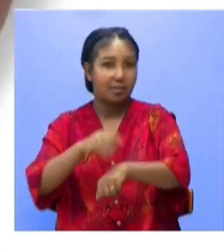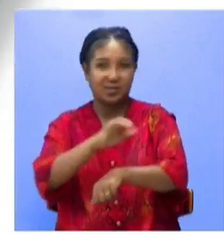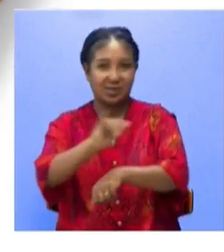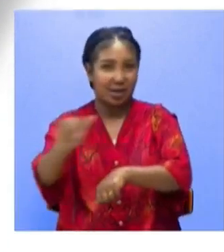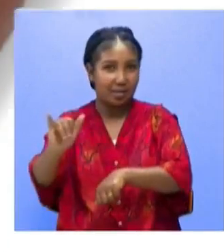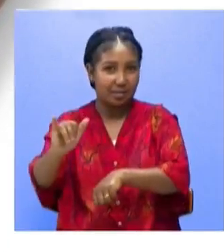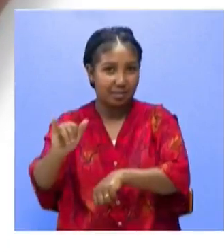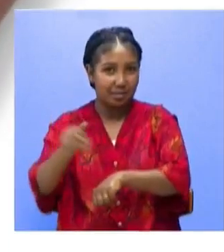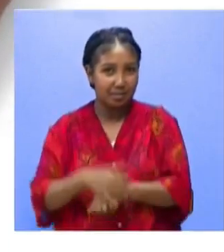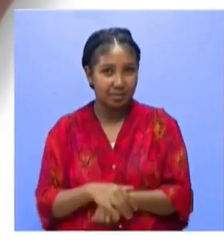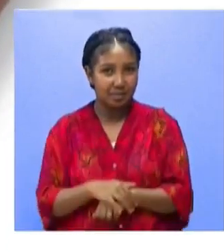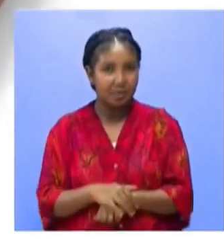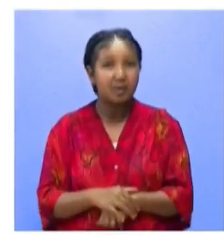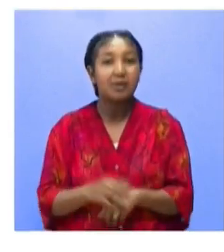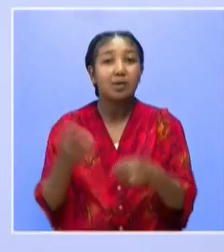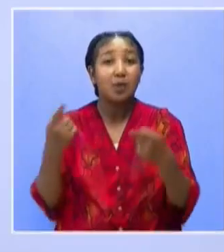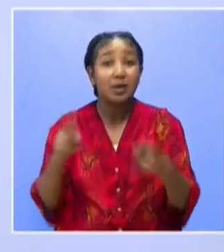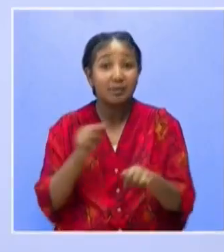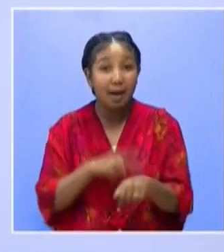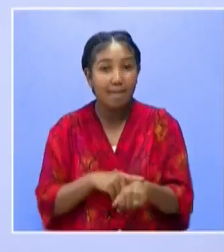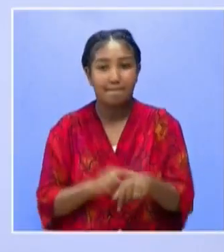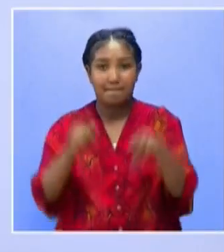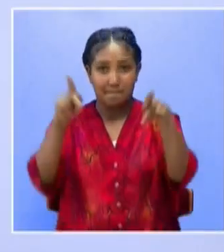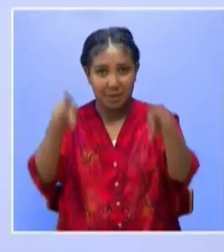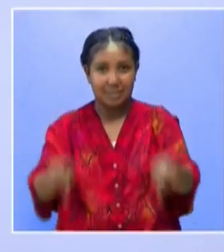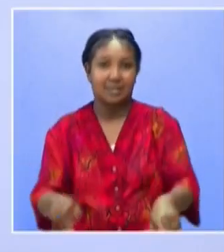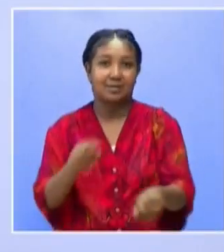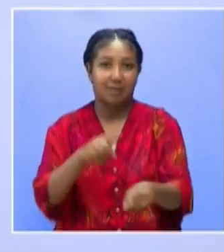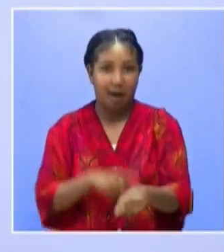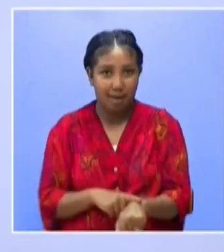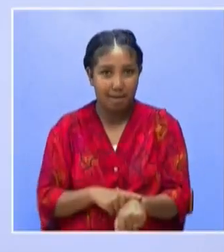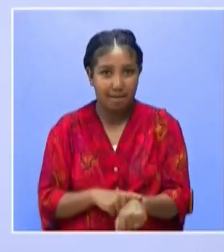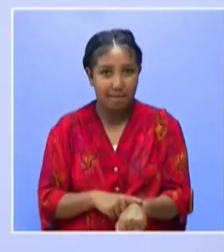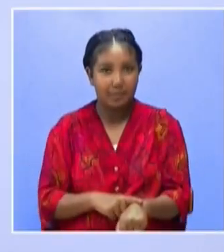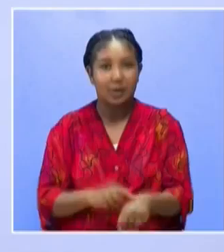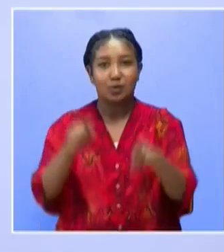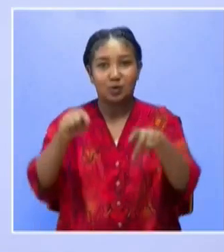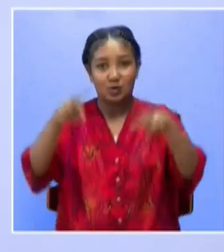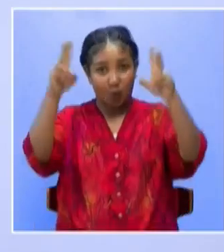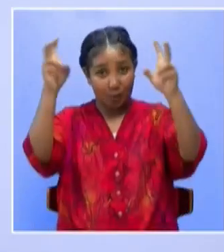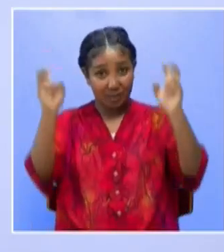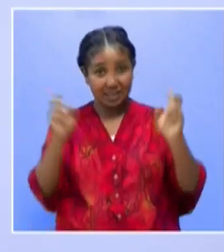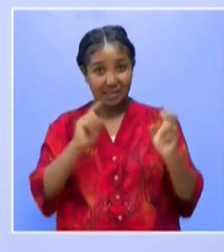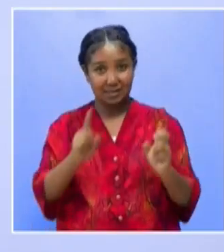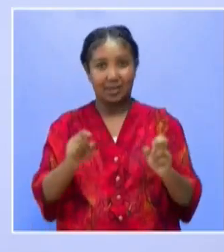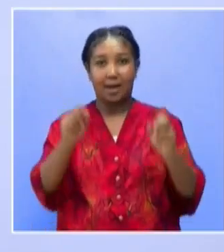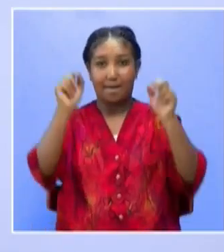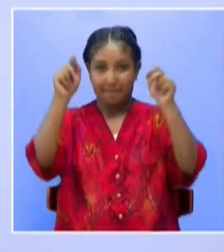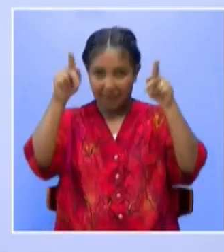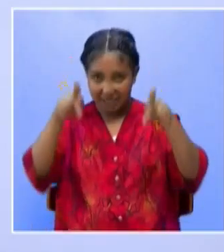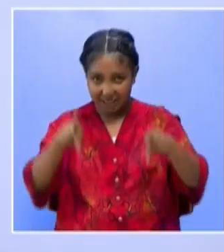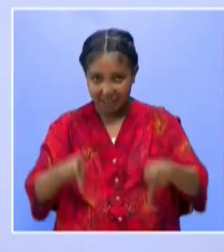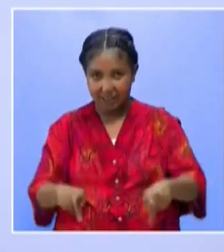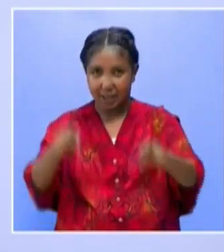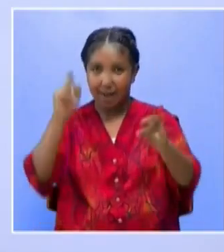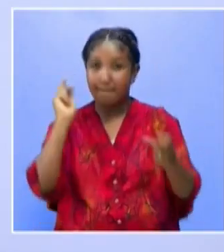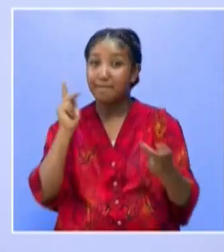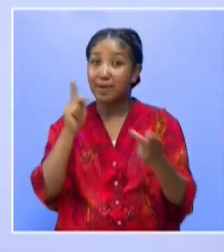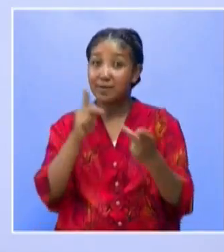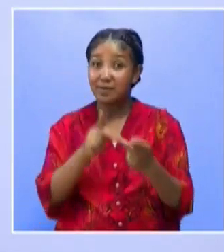What time? Present time. Okay? So, our today's topic is here, the present